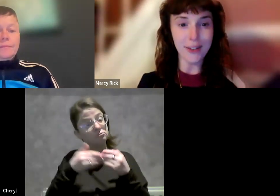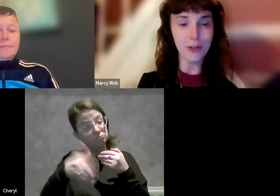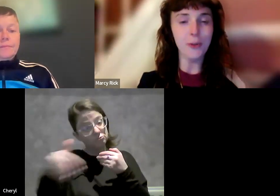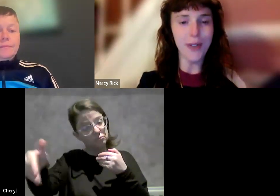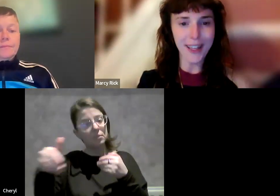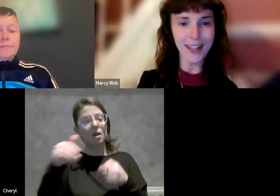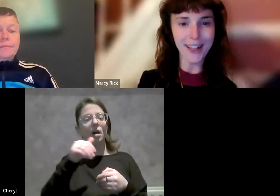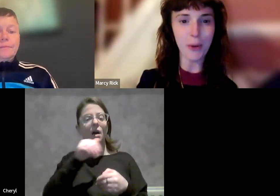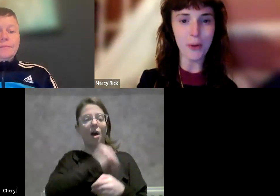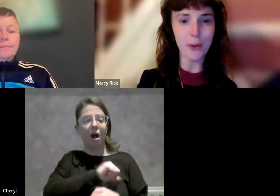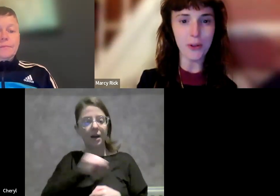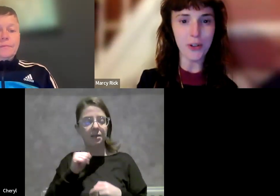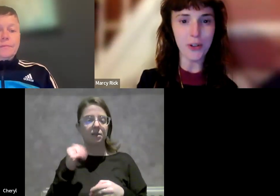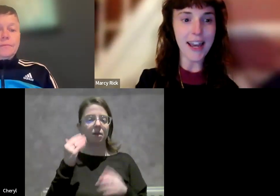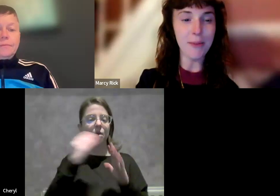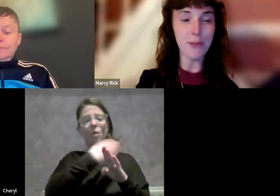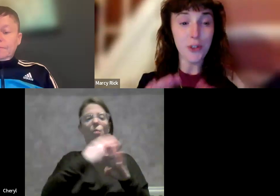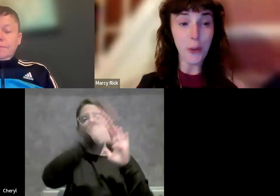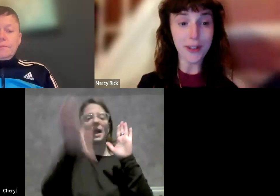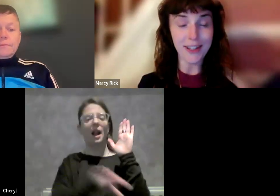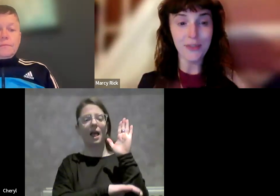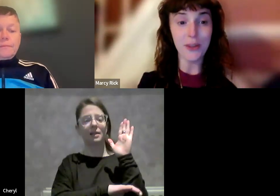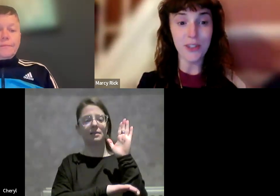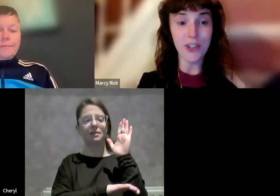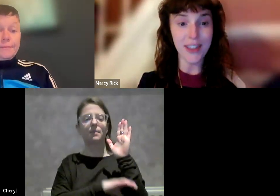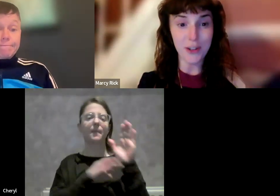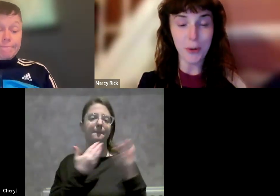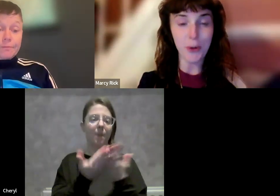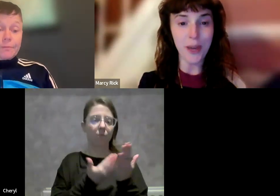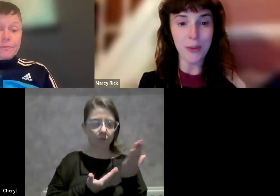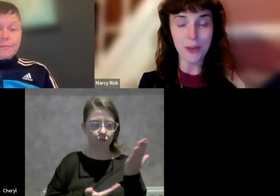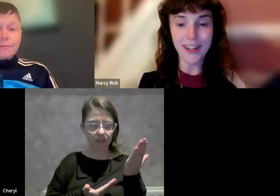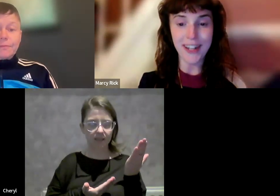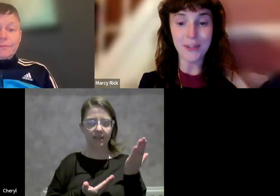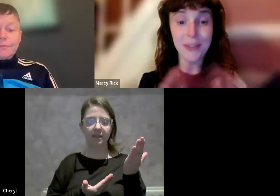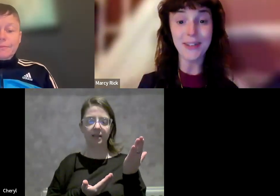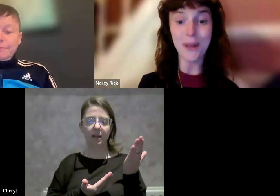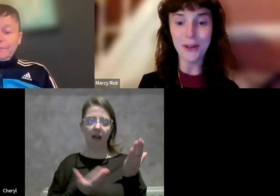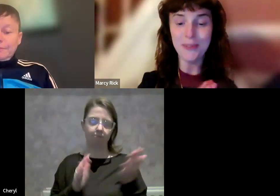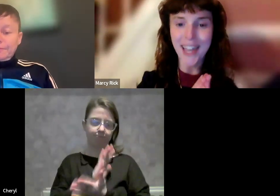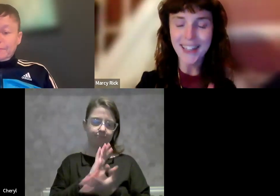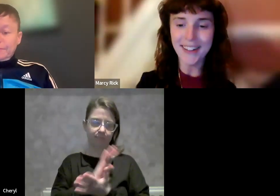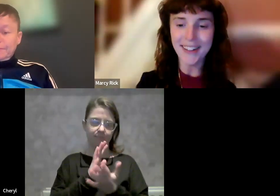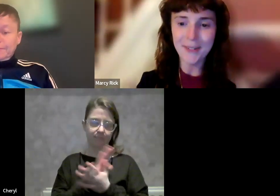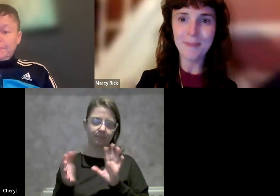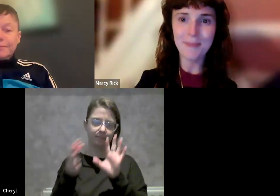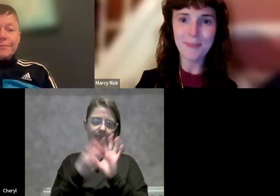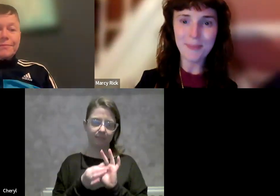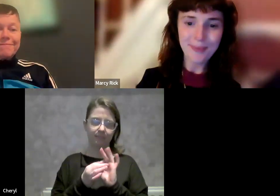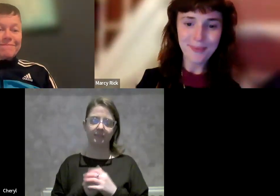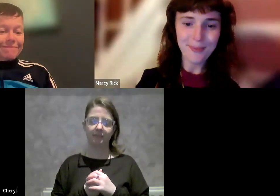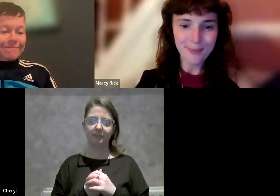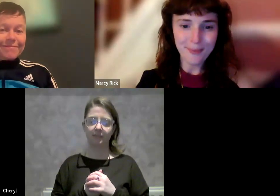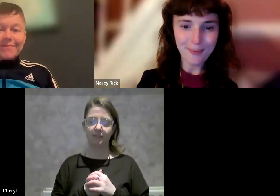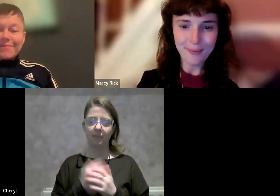honest, radical, working class poetry, and I'm just so excited for them to share their spoken word with us tonight. So please welcome Jay.